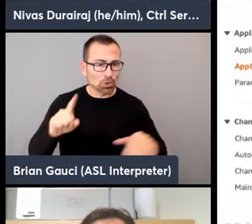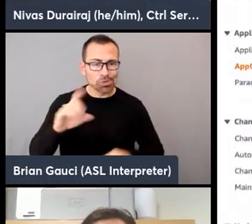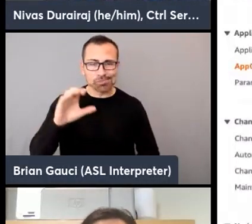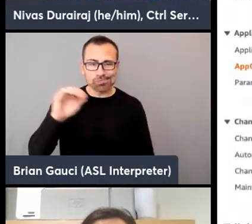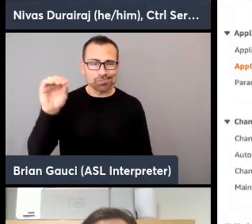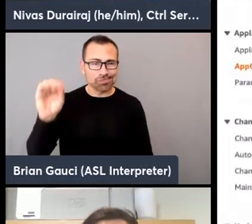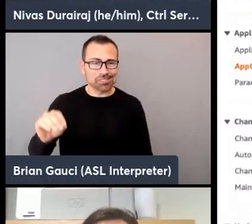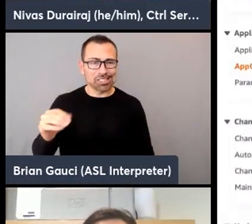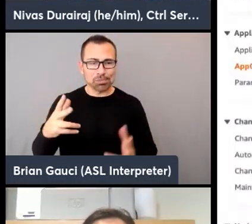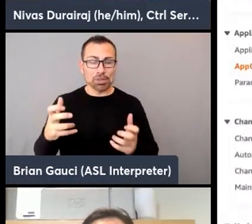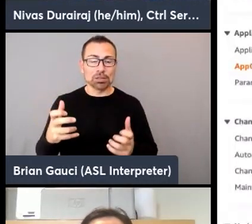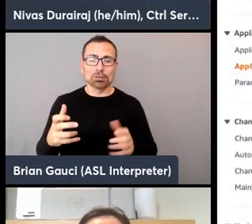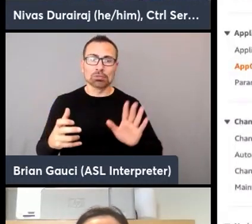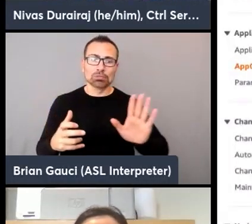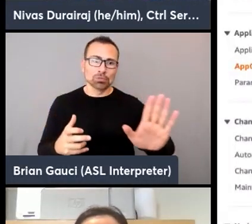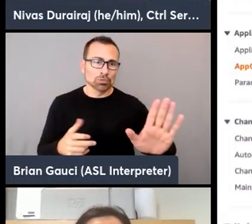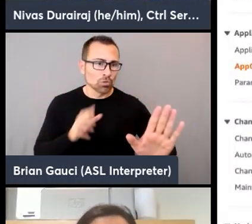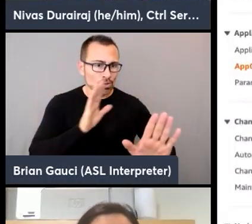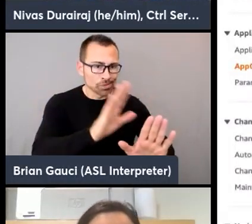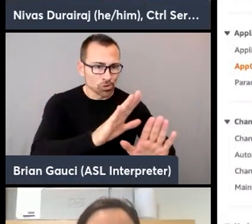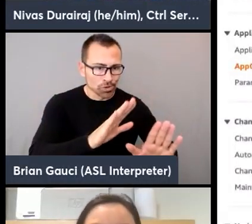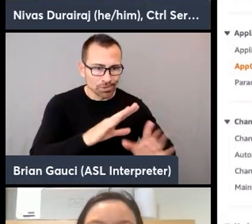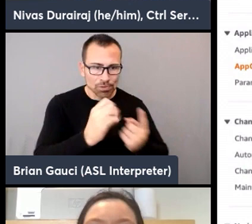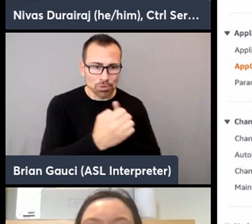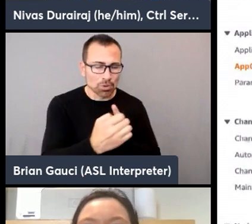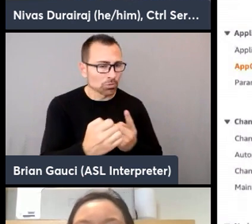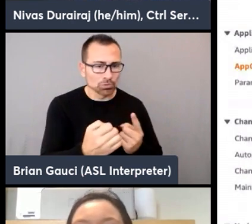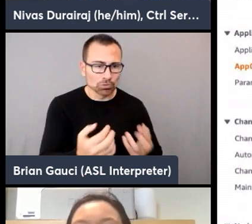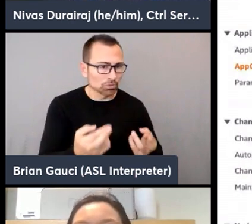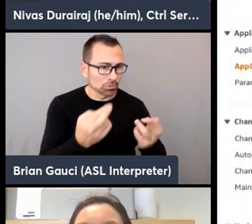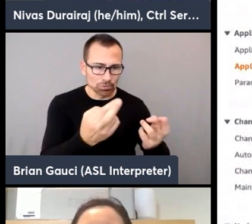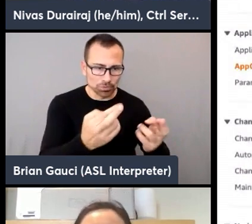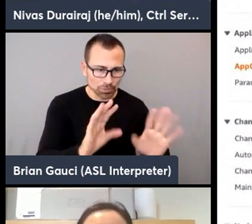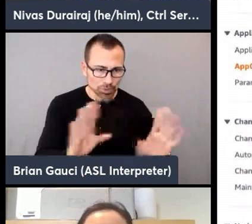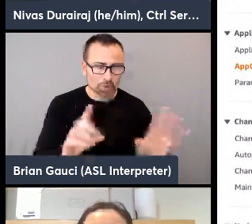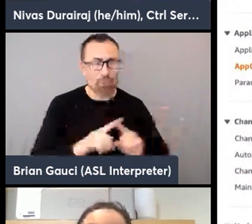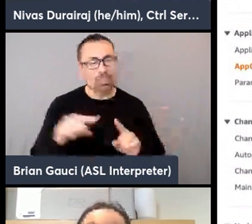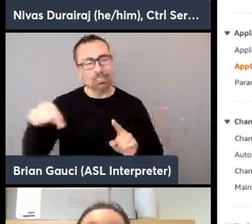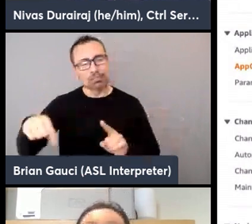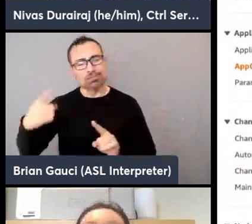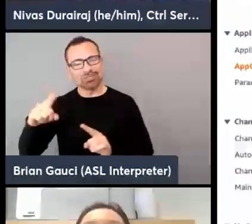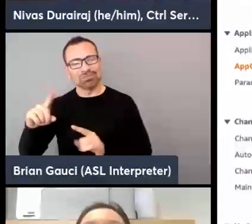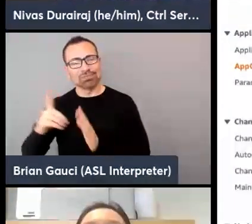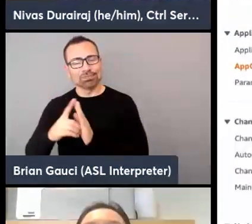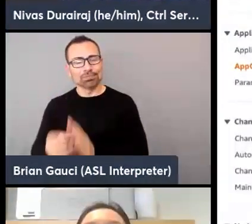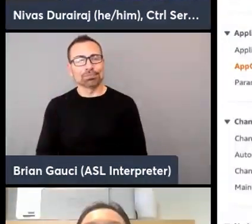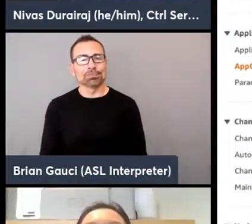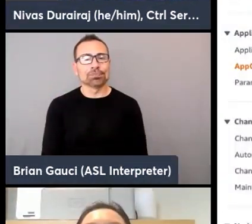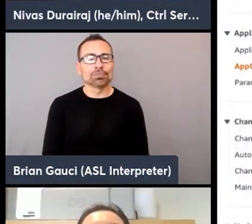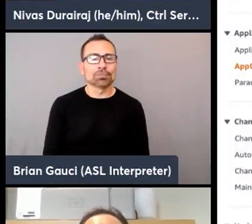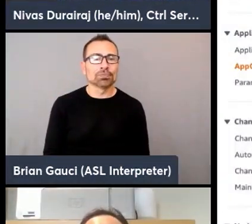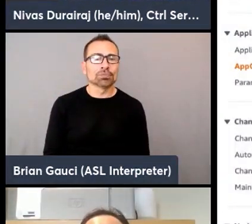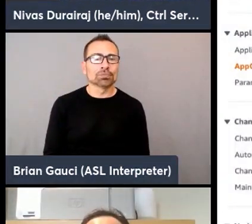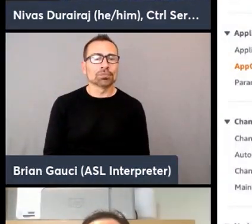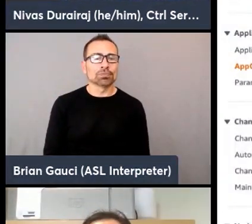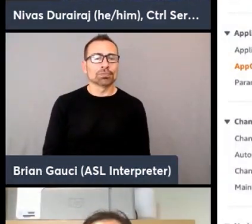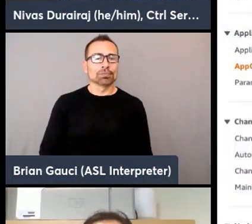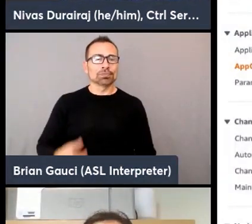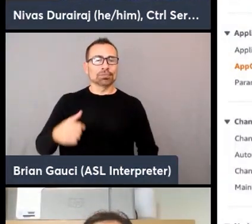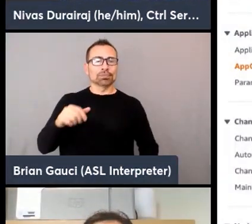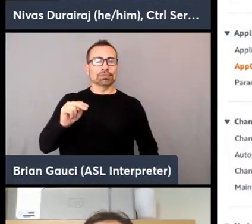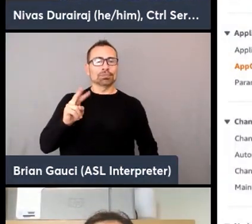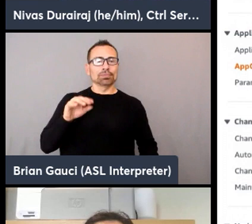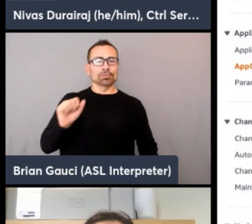is not what you'd want to do in your production environment and not what we recommend, but Sure. alas. Yeah, and Chloe, just to clarify, so in a